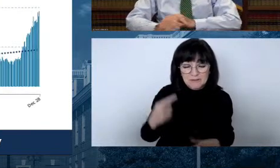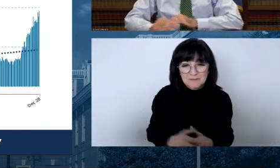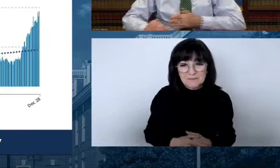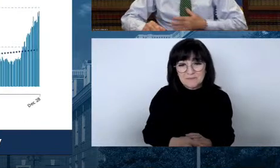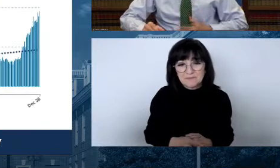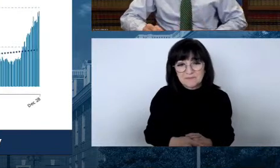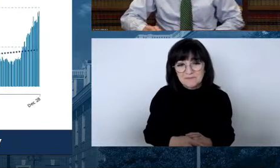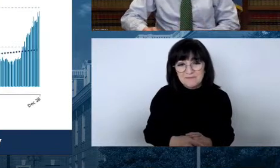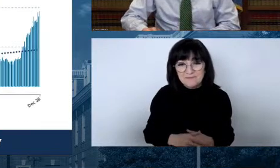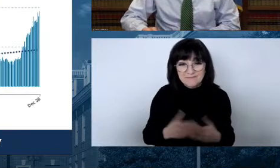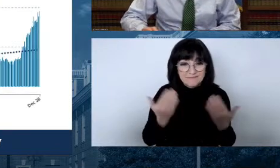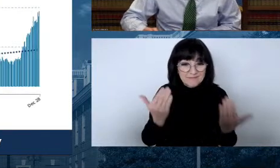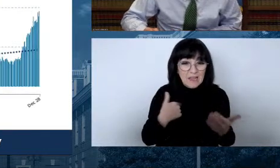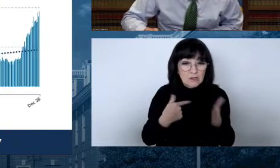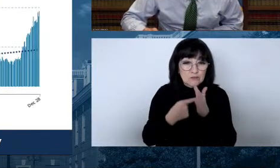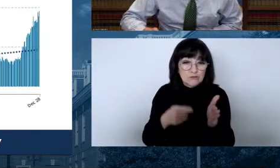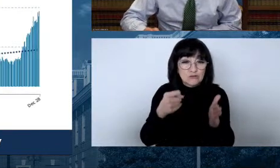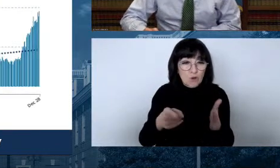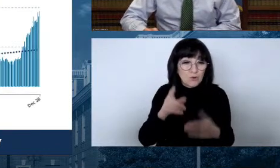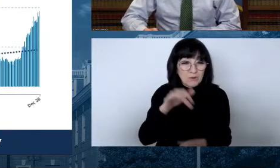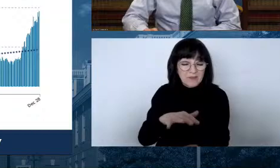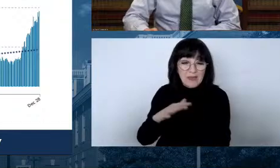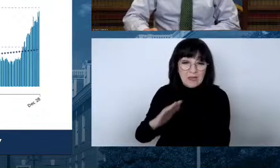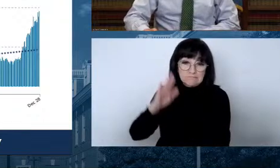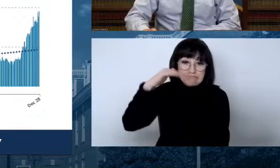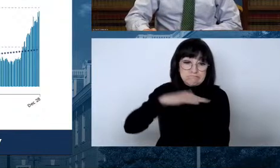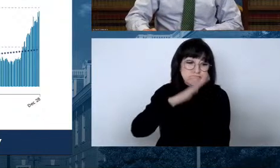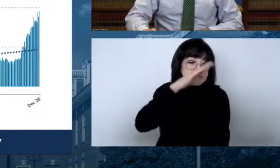ride, going all the way back to the beginning